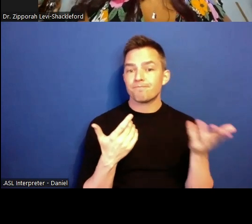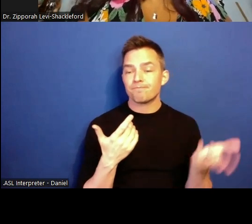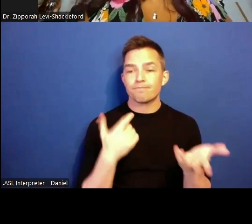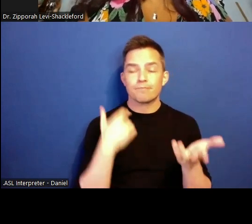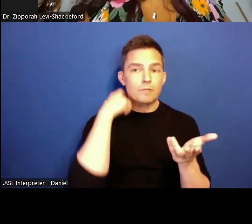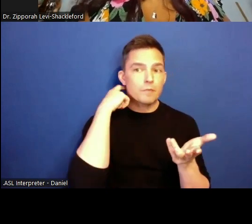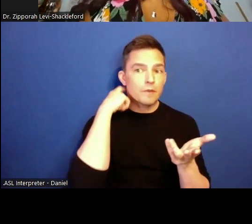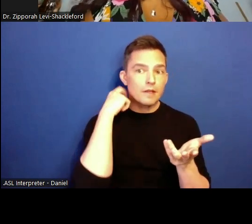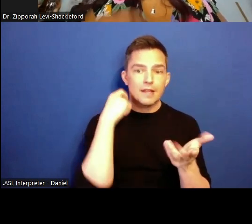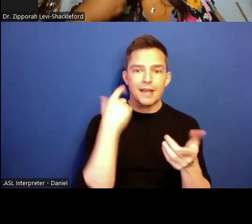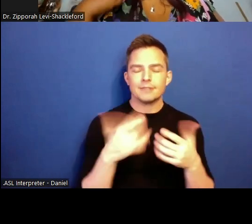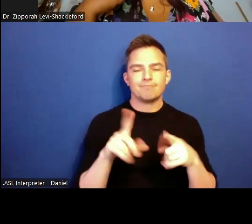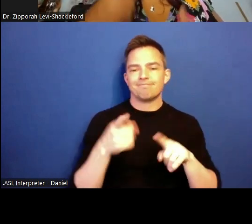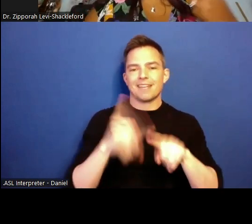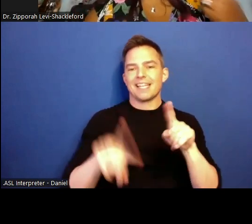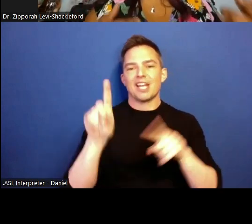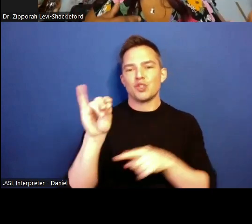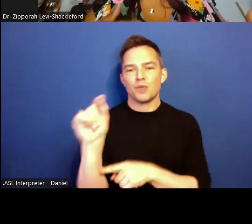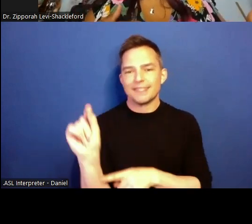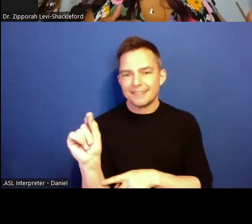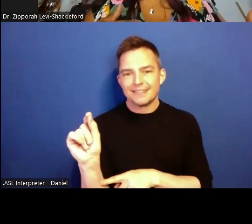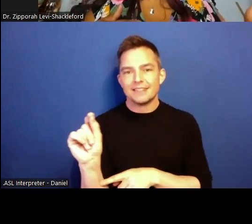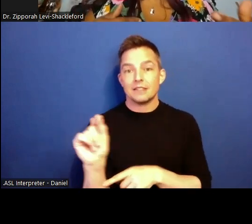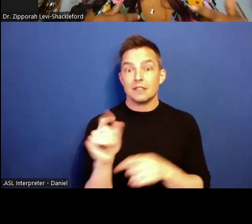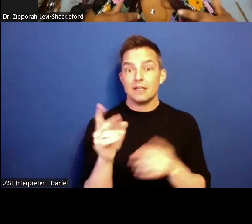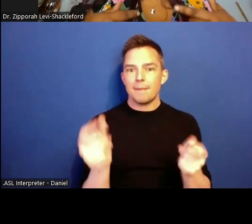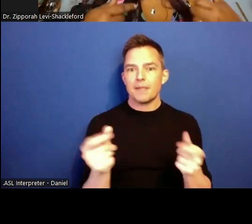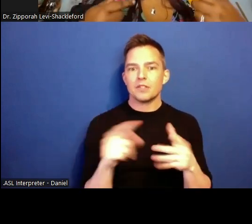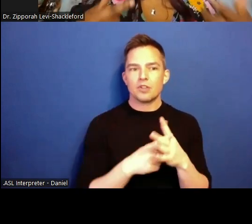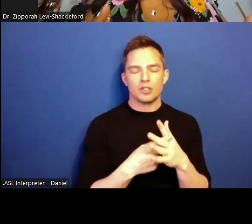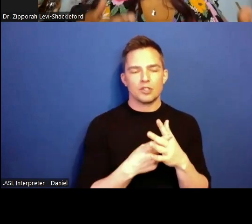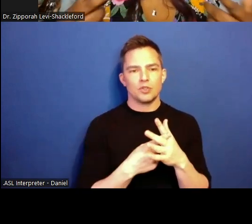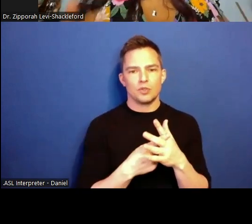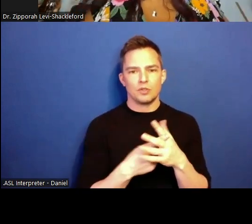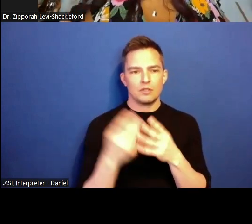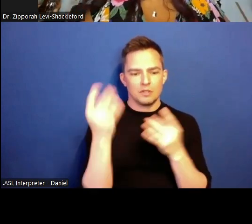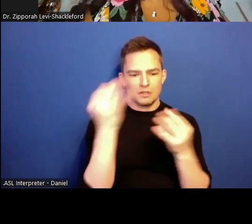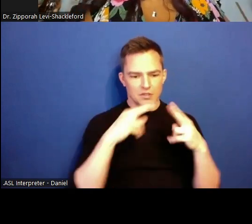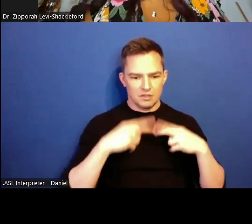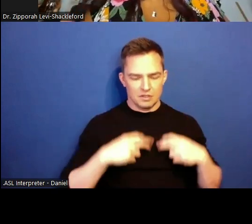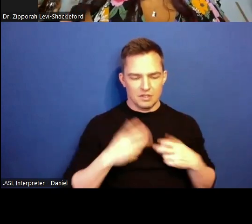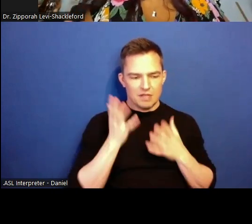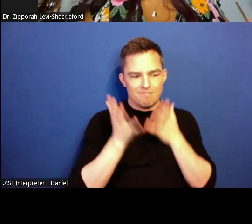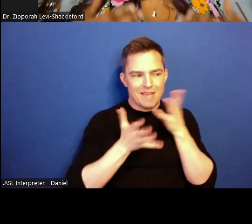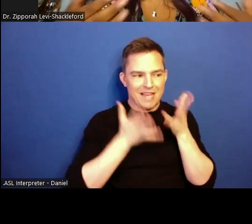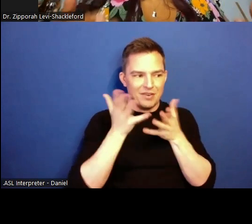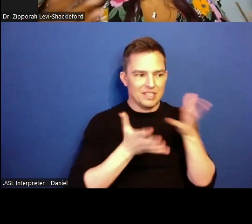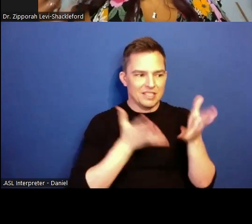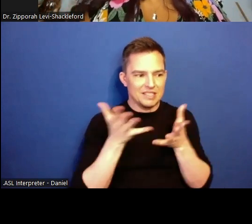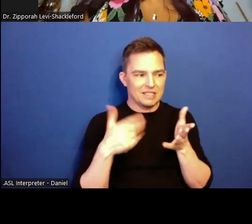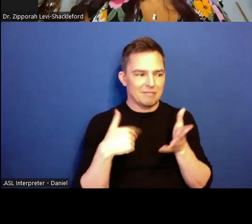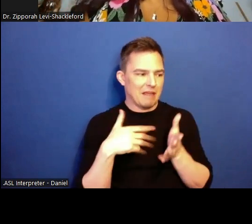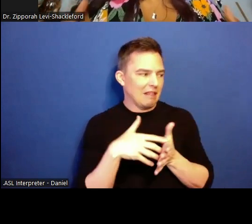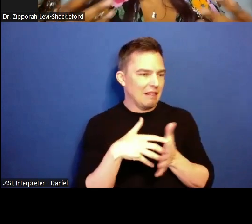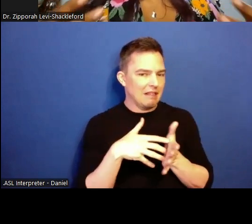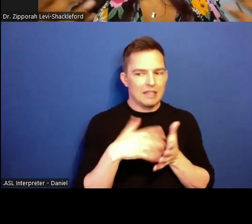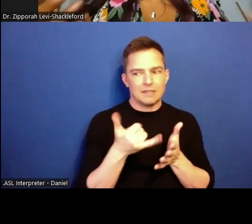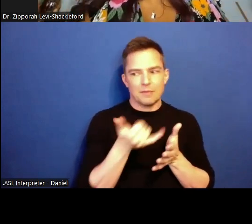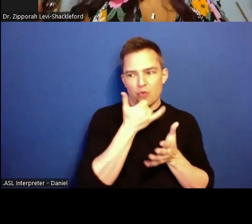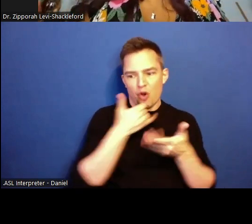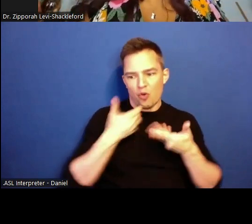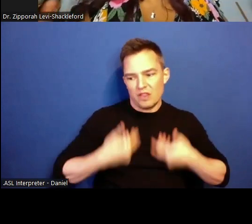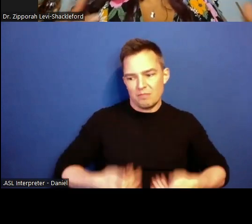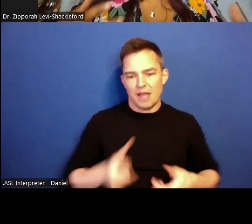like you just can't do it, immediately you start to feel embarrassed about that. Something's wrong with me. I'm